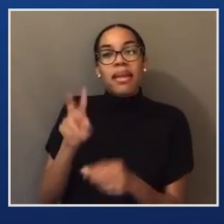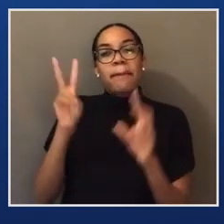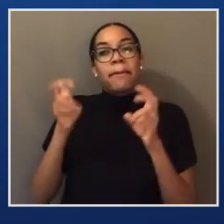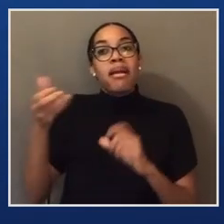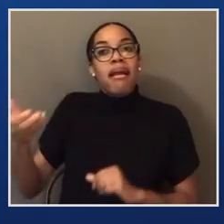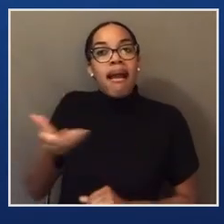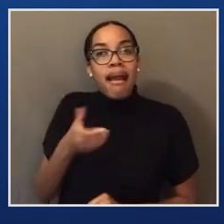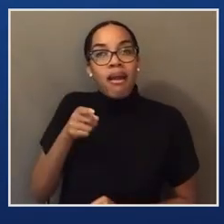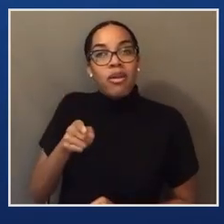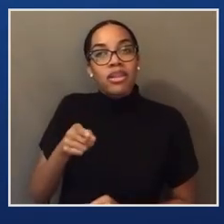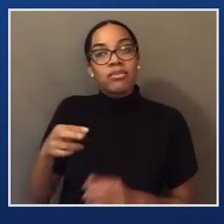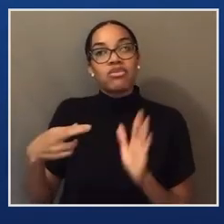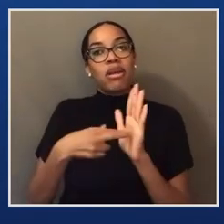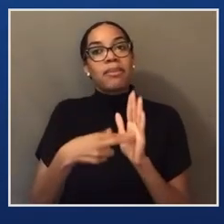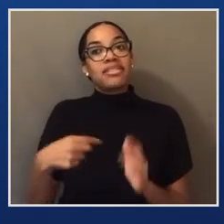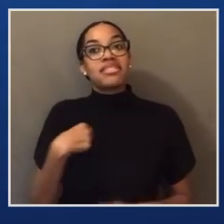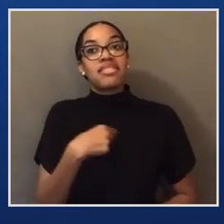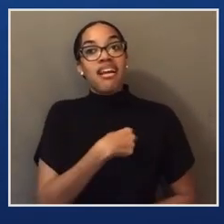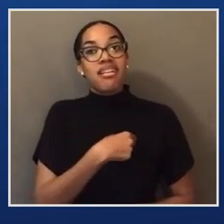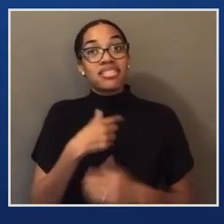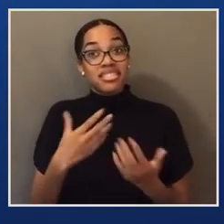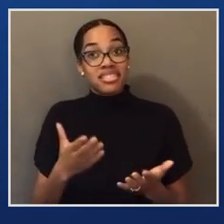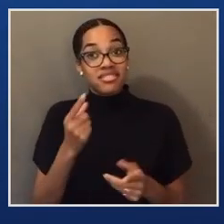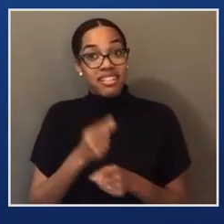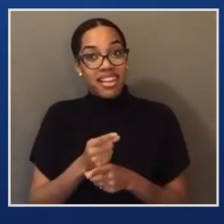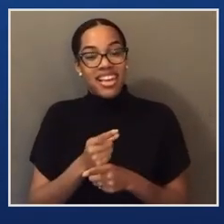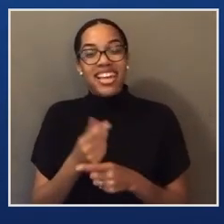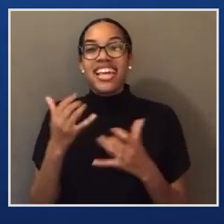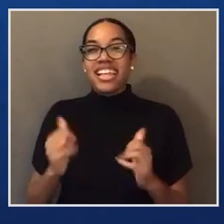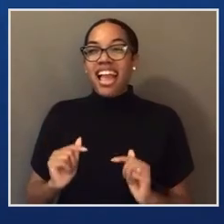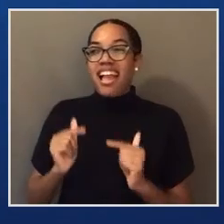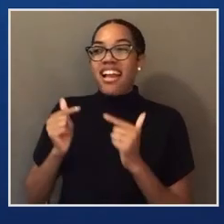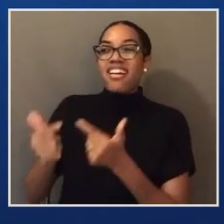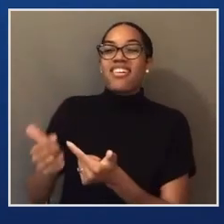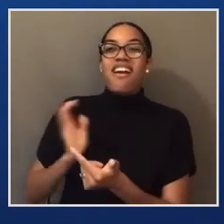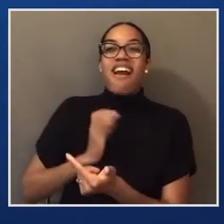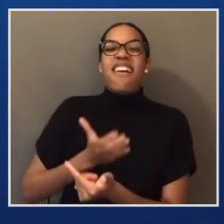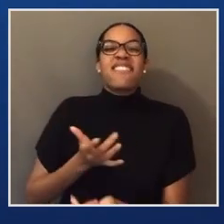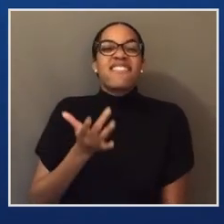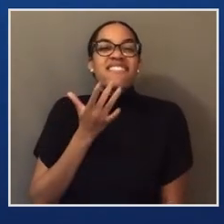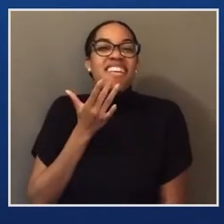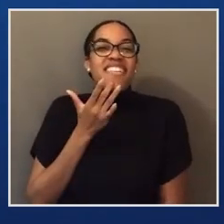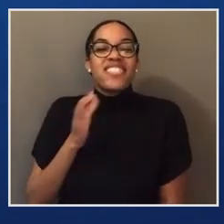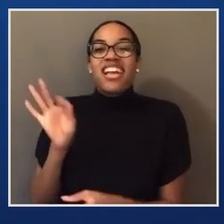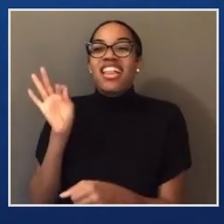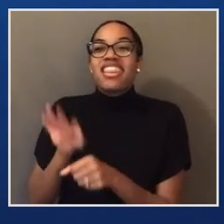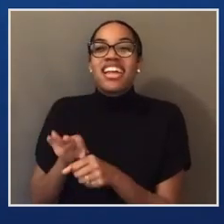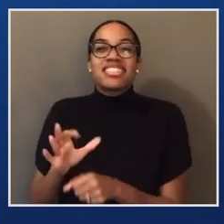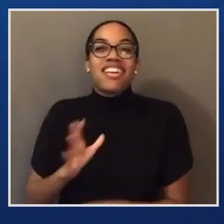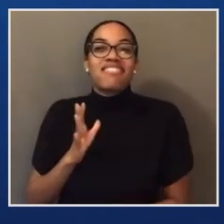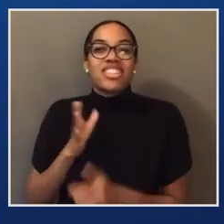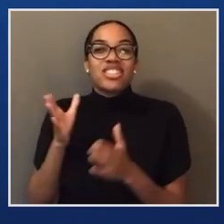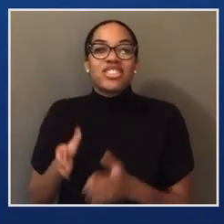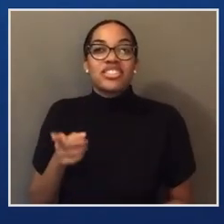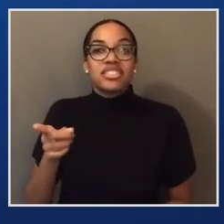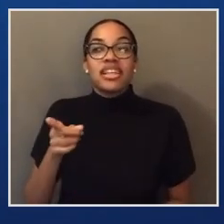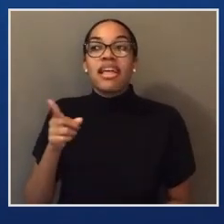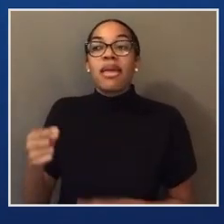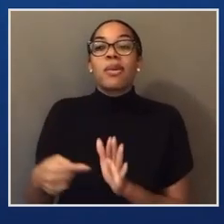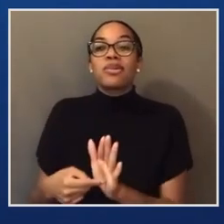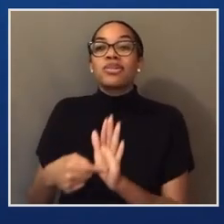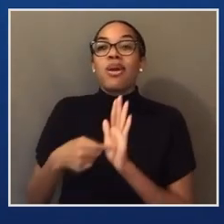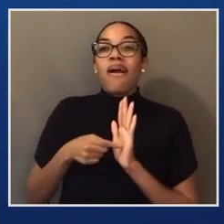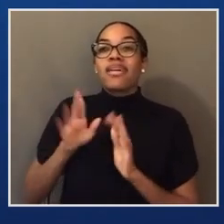favorite elected officials. I'll throw the show over to them to show us their HBCU pride